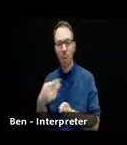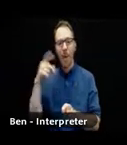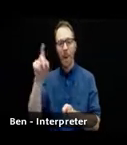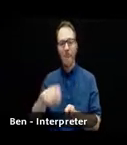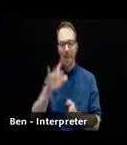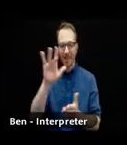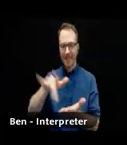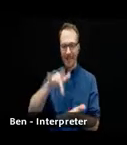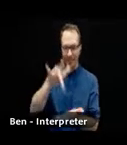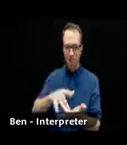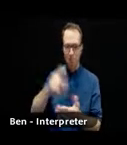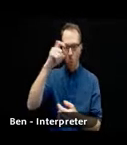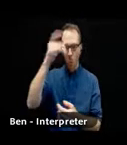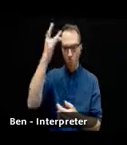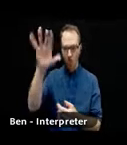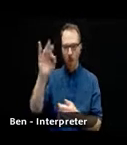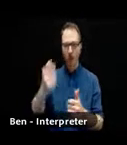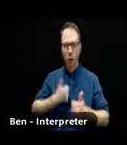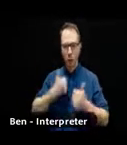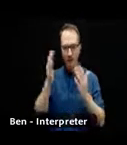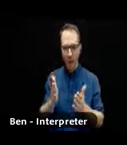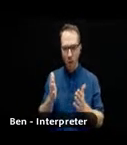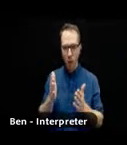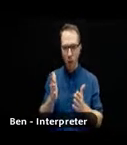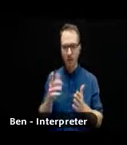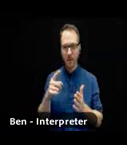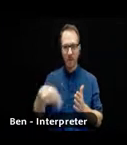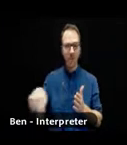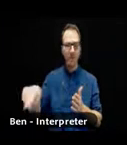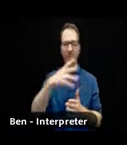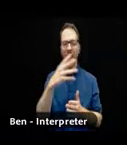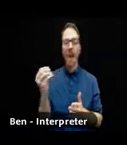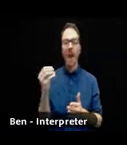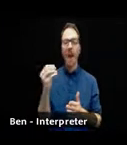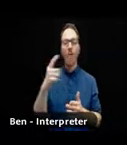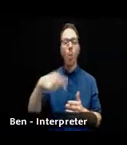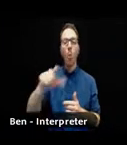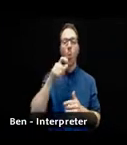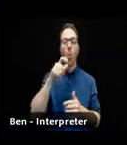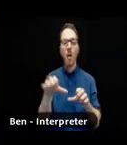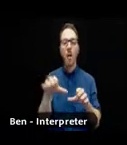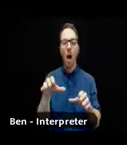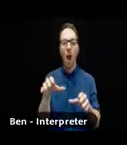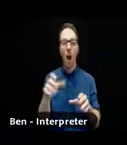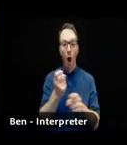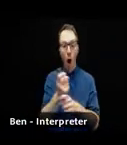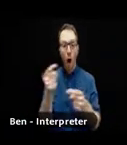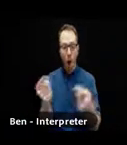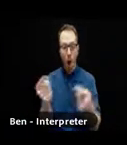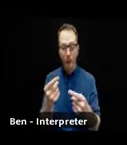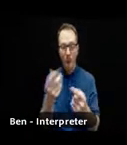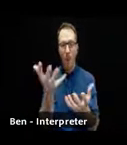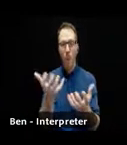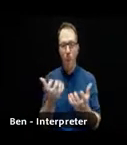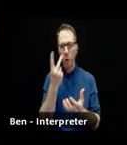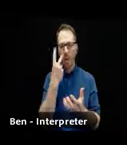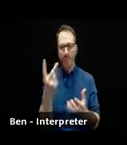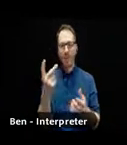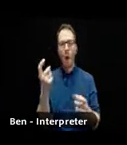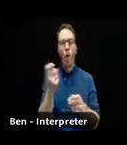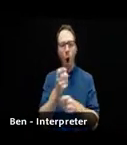wisdom of survivors and of those who've done harm who want to see these harms end as